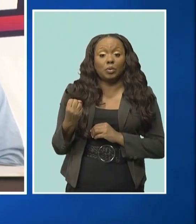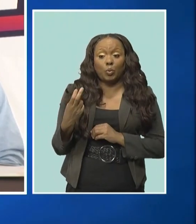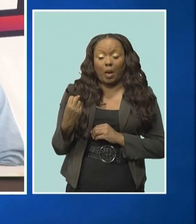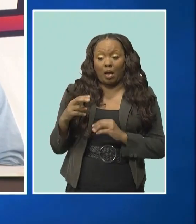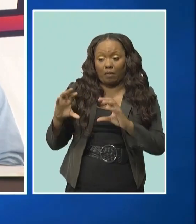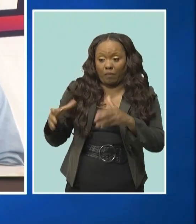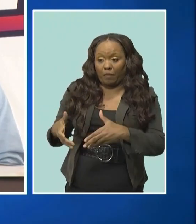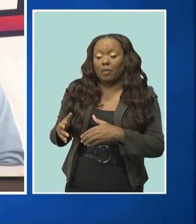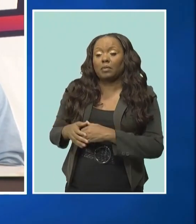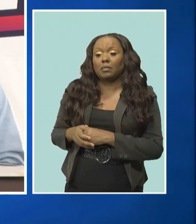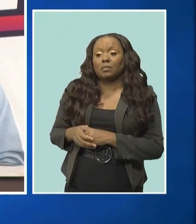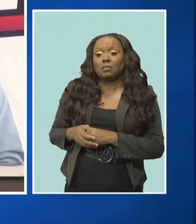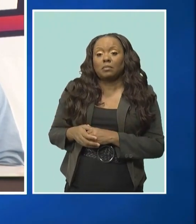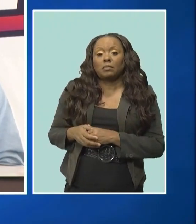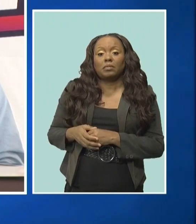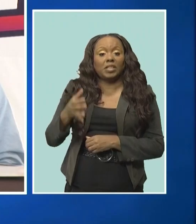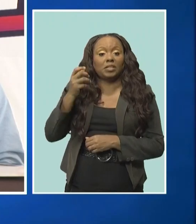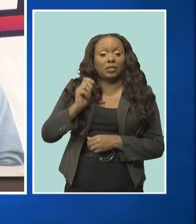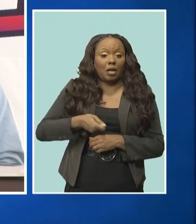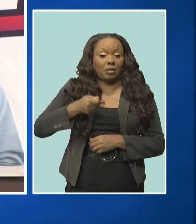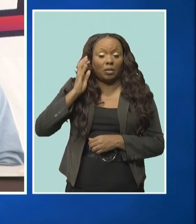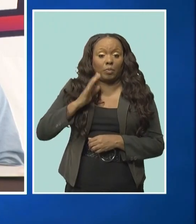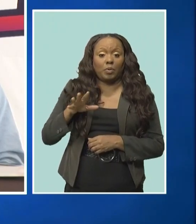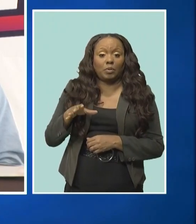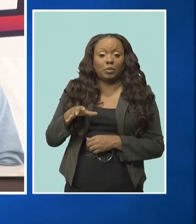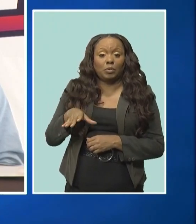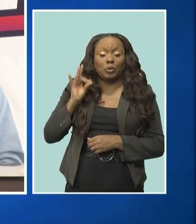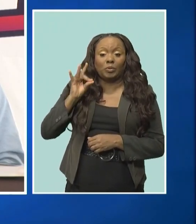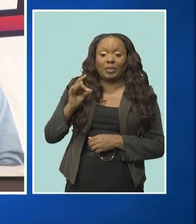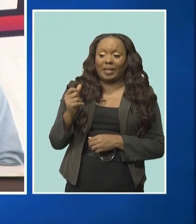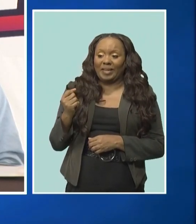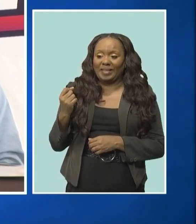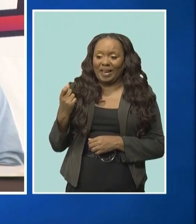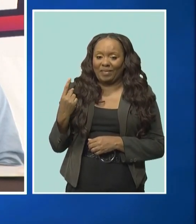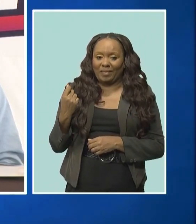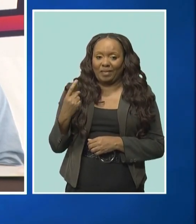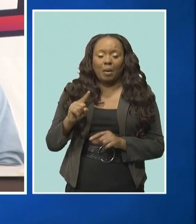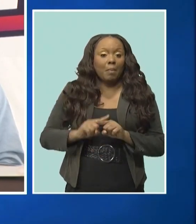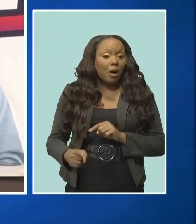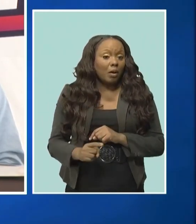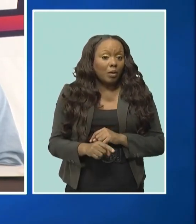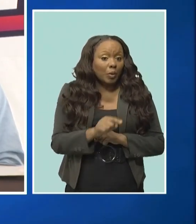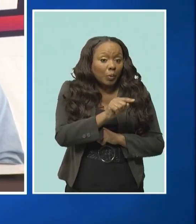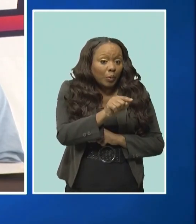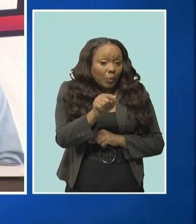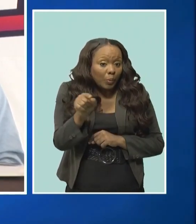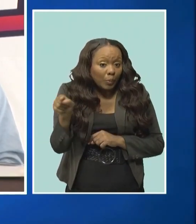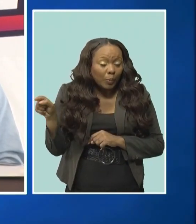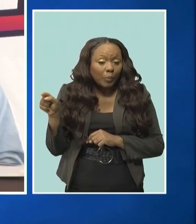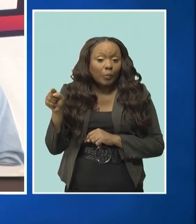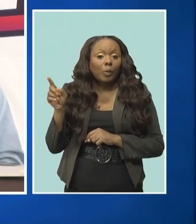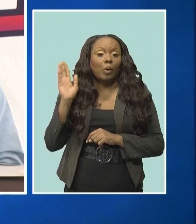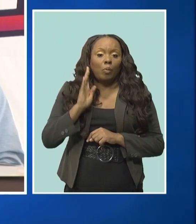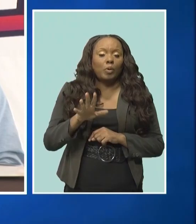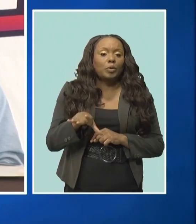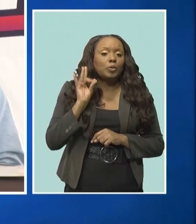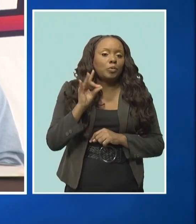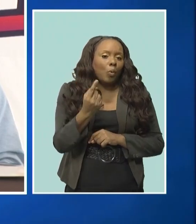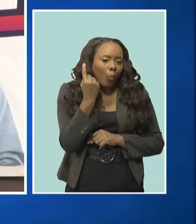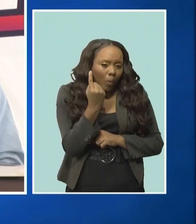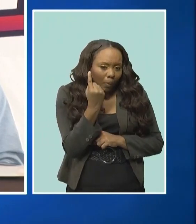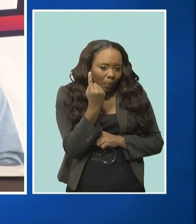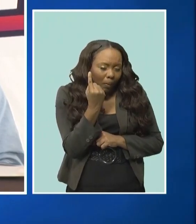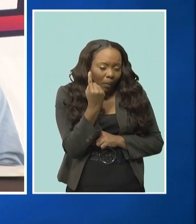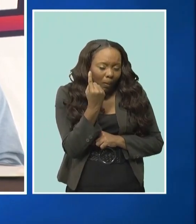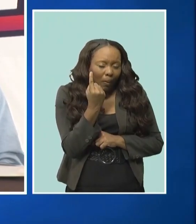We're allowing John Public the opportunity to choose that 12th man or woman. And of course, that will